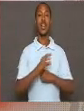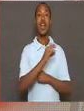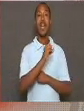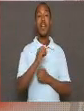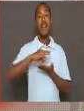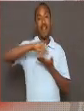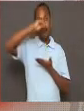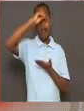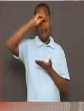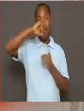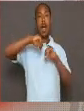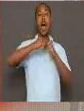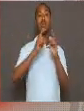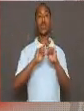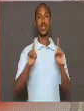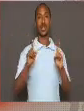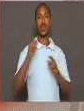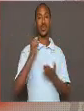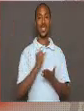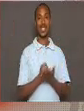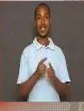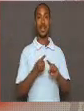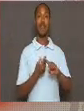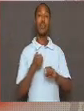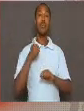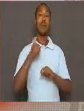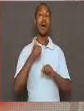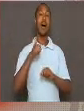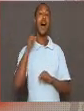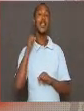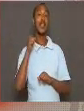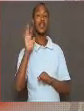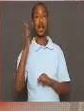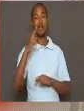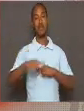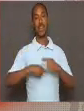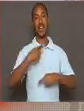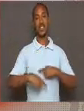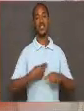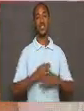and learned how to distinguish it from the other types of reactions.